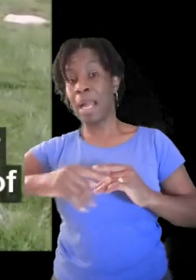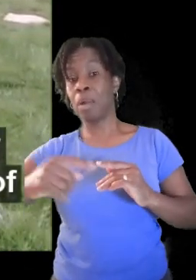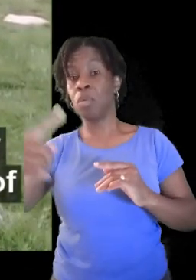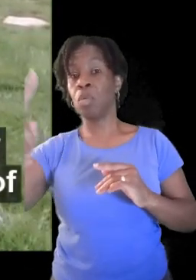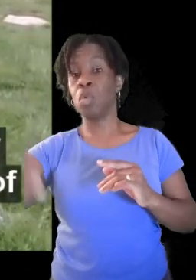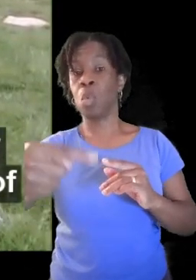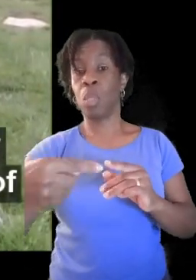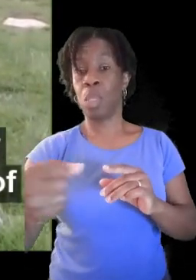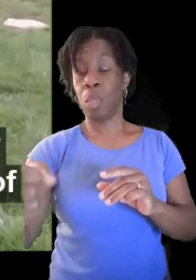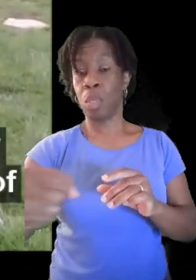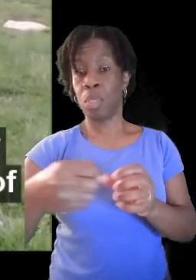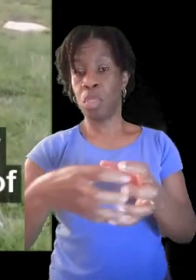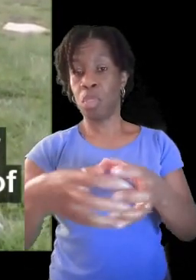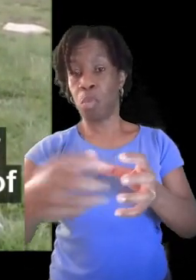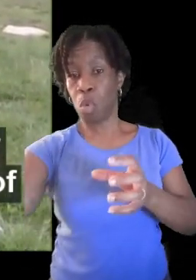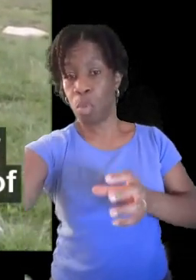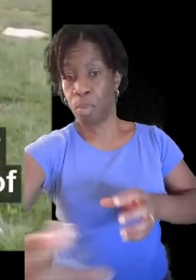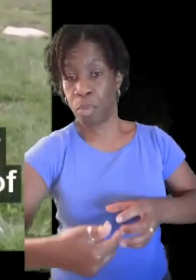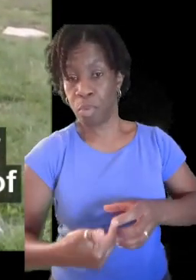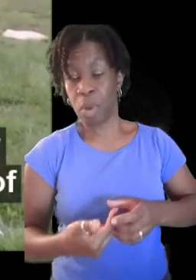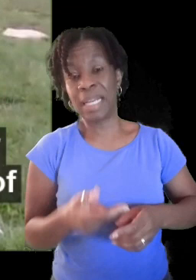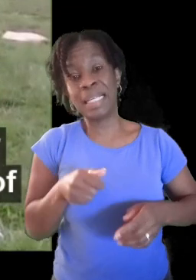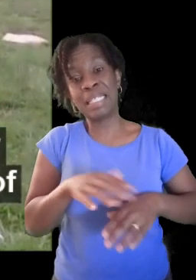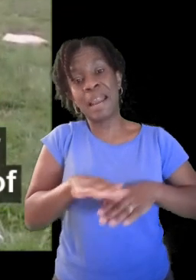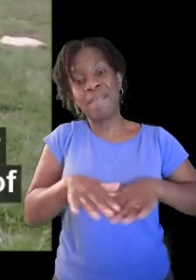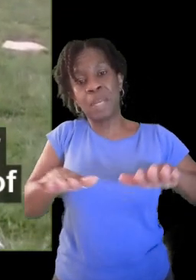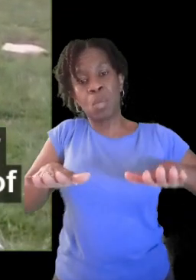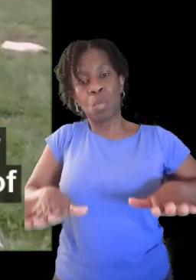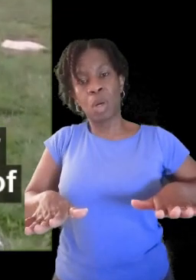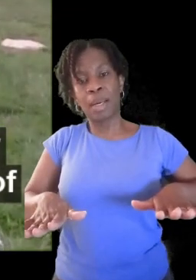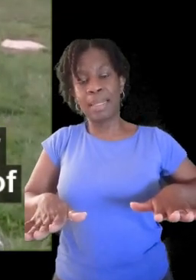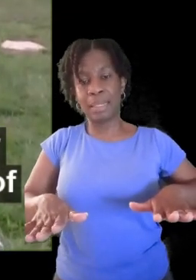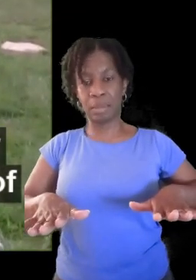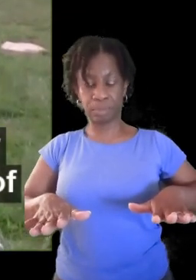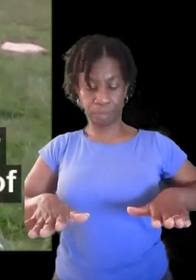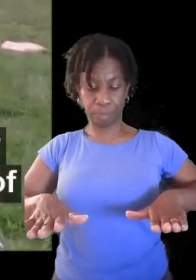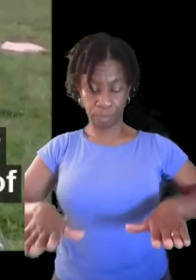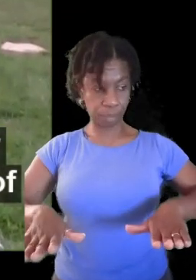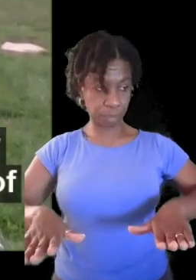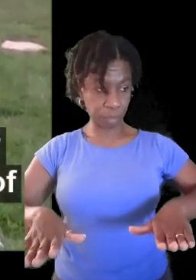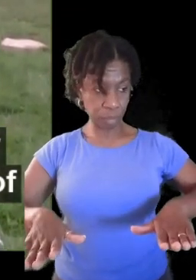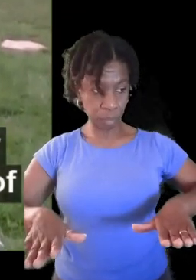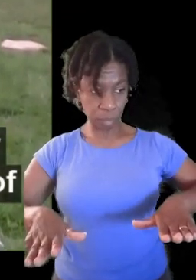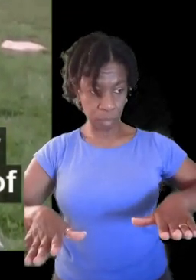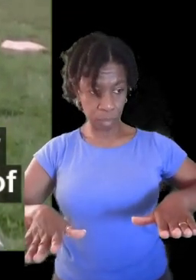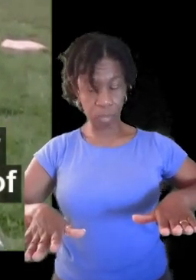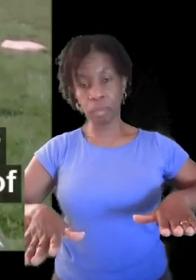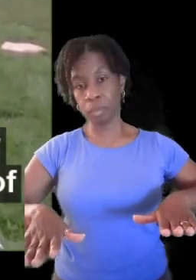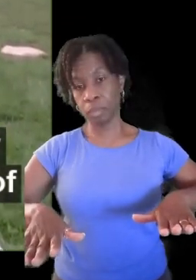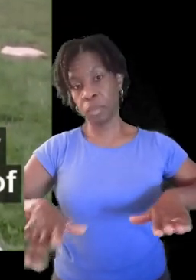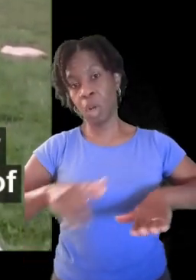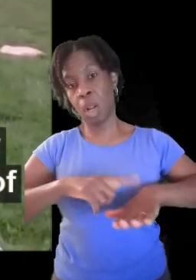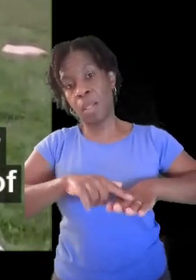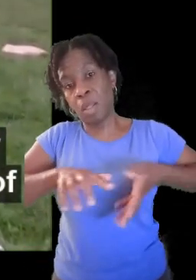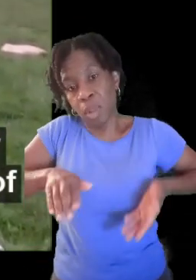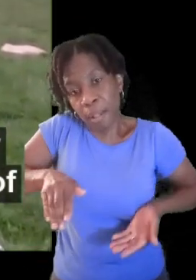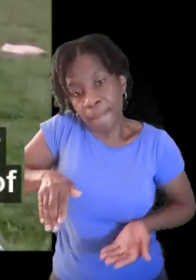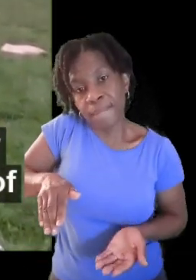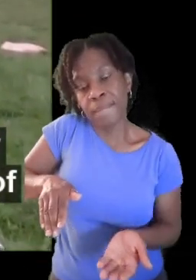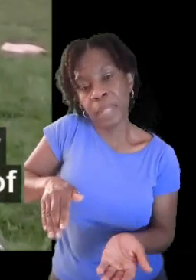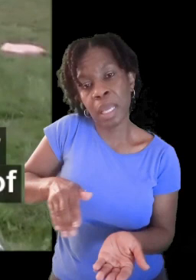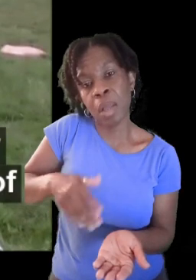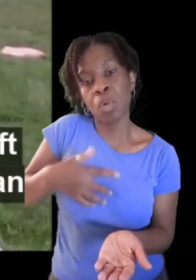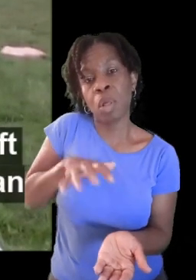ground, you're going to want to get a wide stance, get on either side of the ball, the glove goes down to the